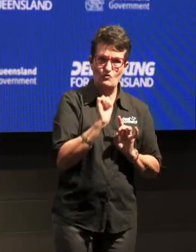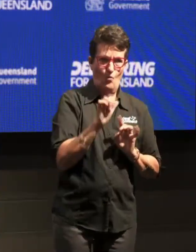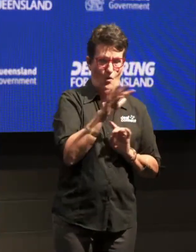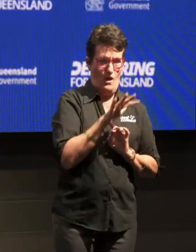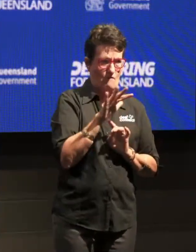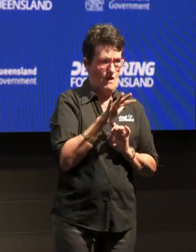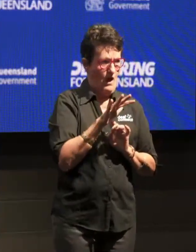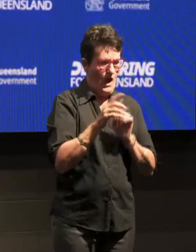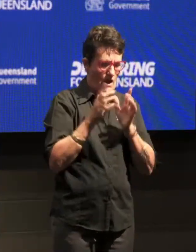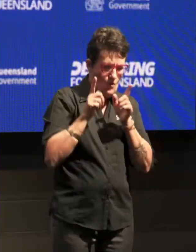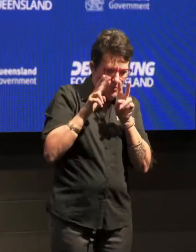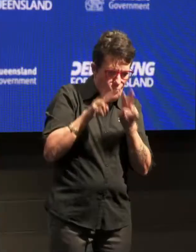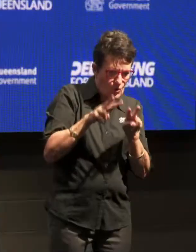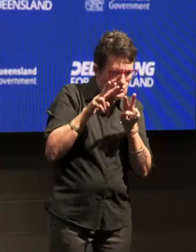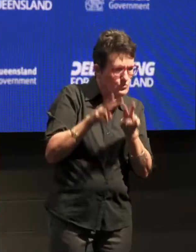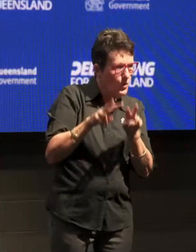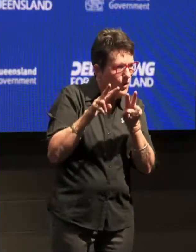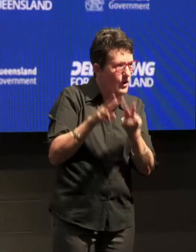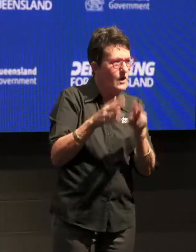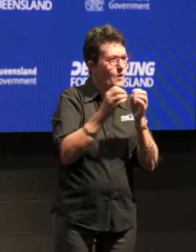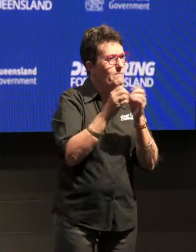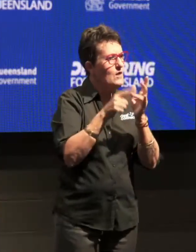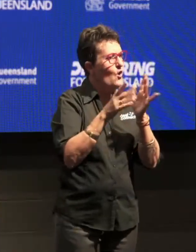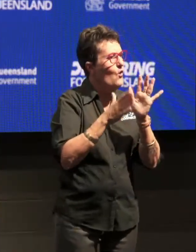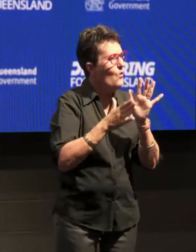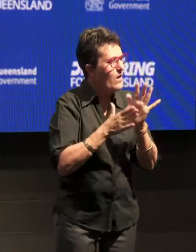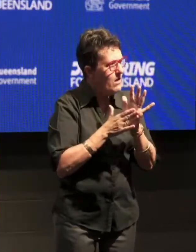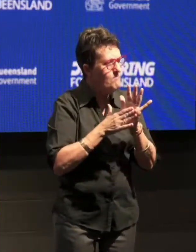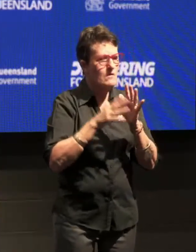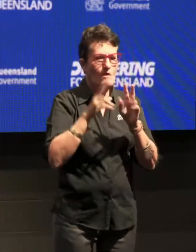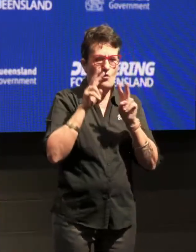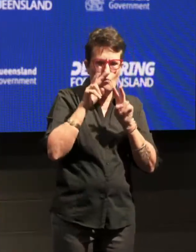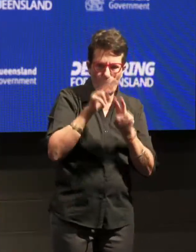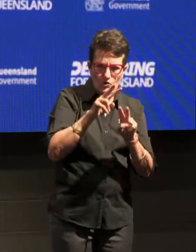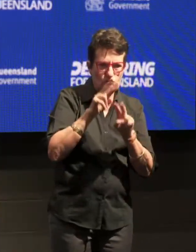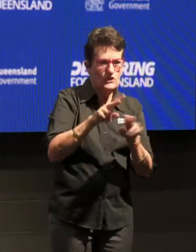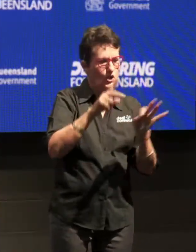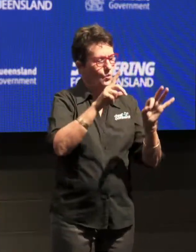be closely watching the Bureau warnings, as well as tuning into